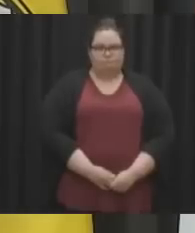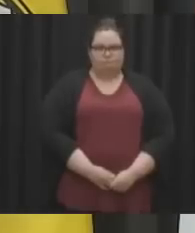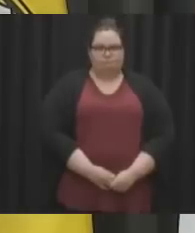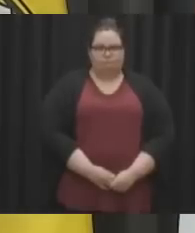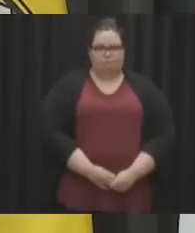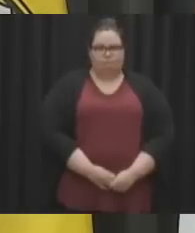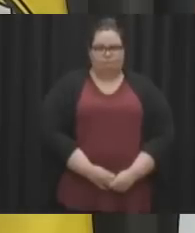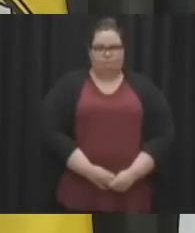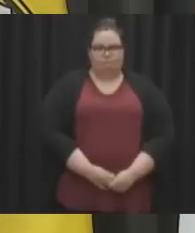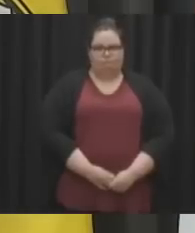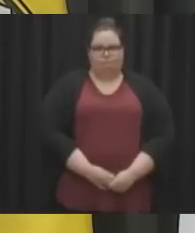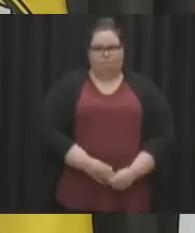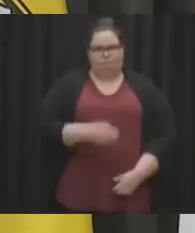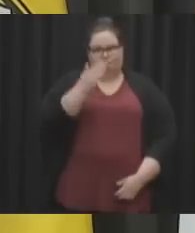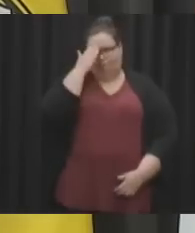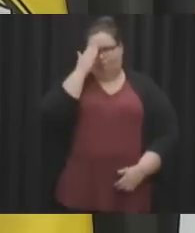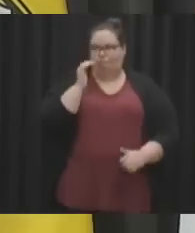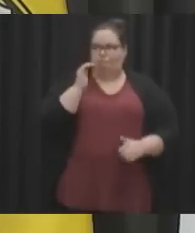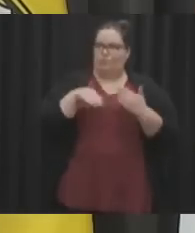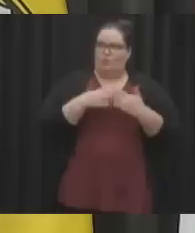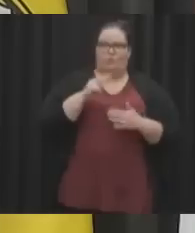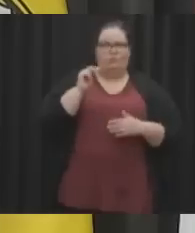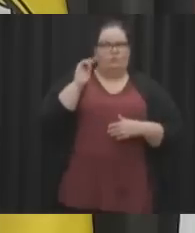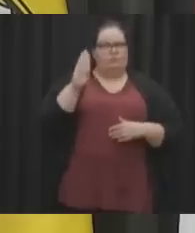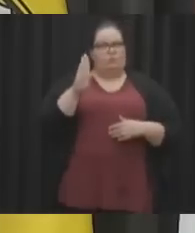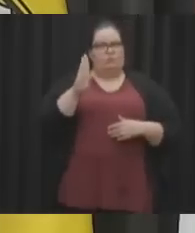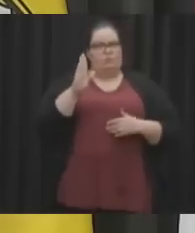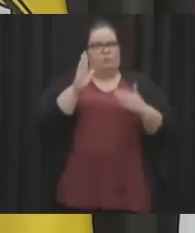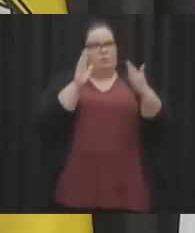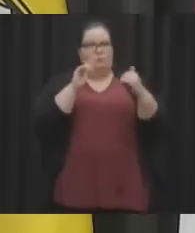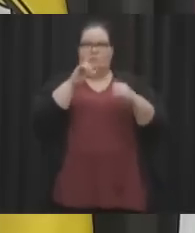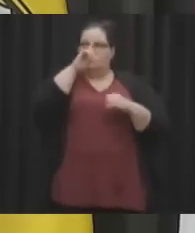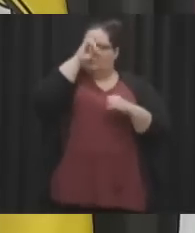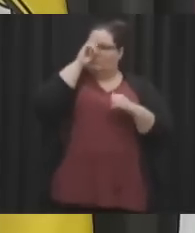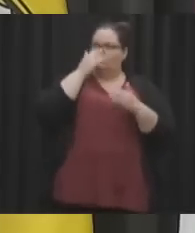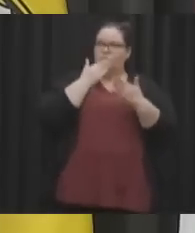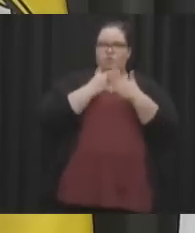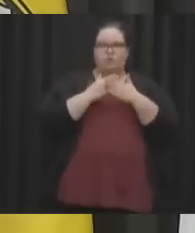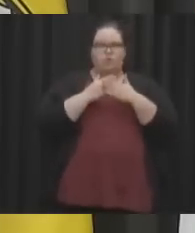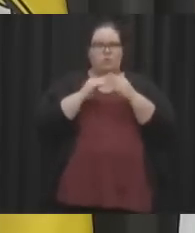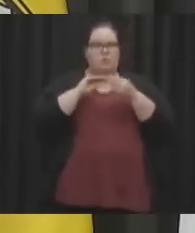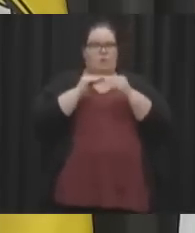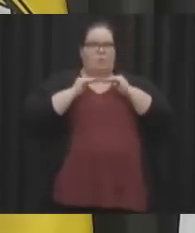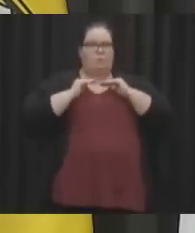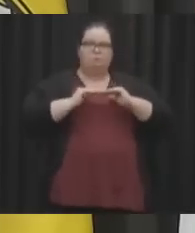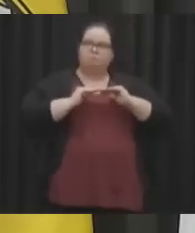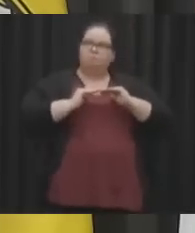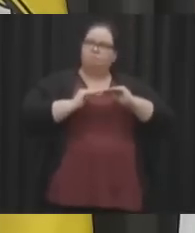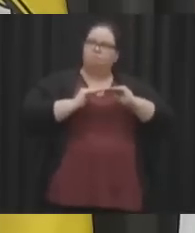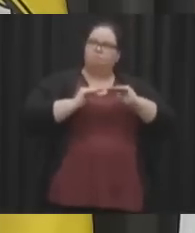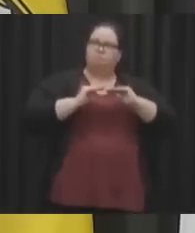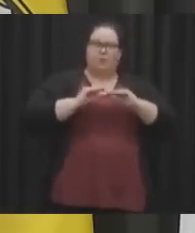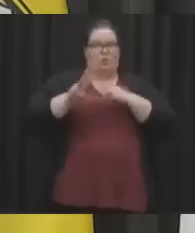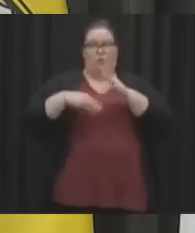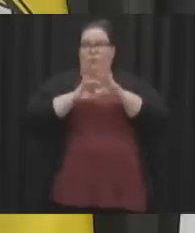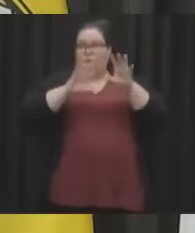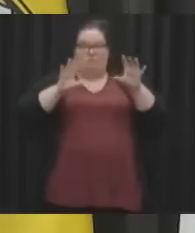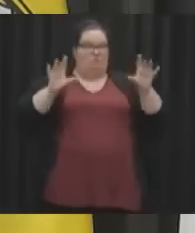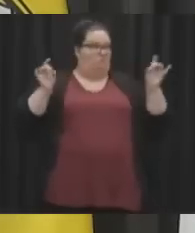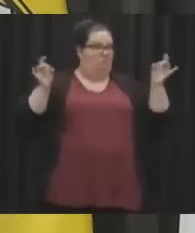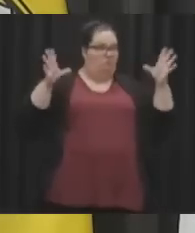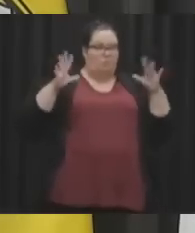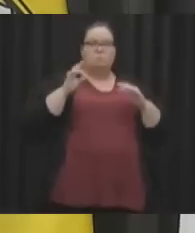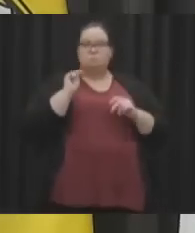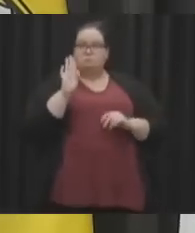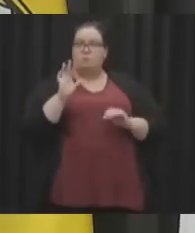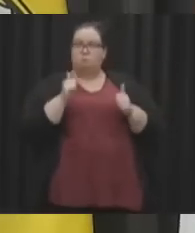resilience, the same strength that we have in recent months that led us to that privileged place as we try and push back against